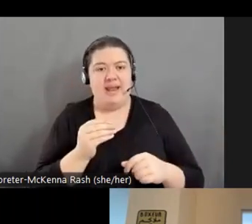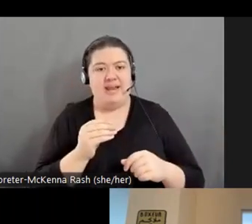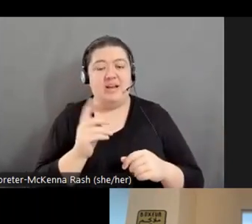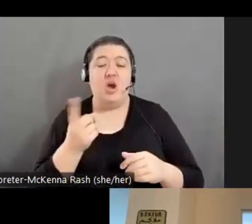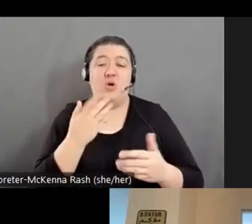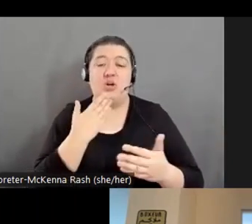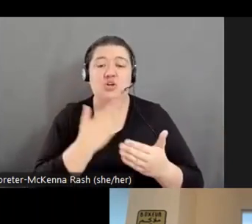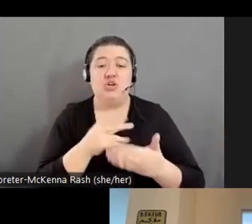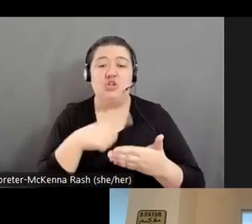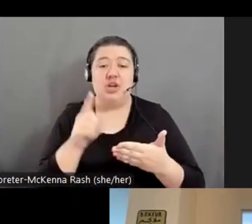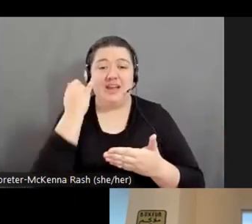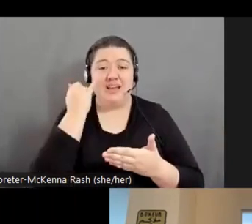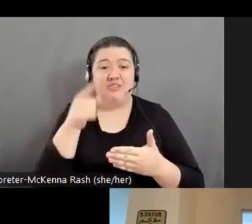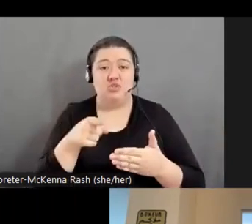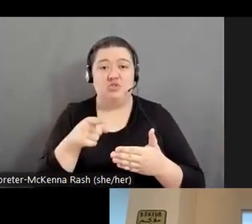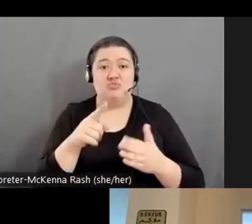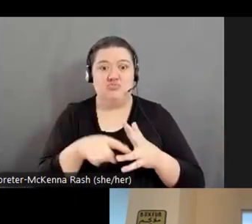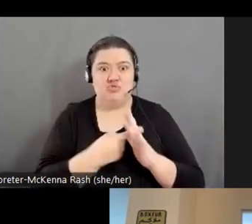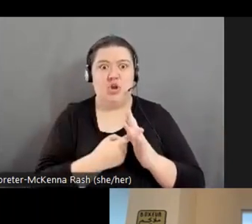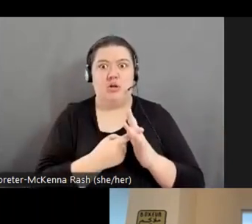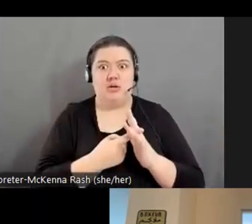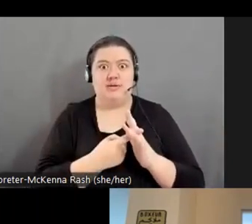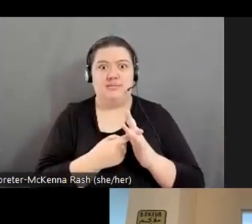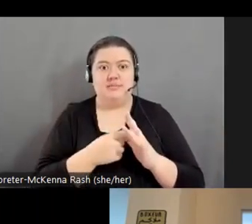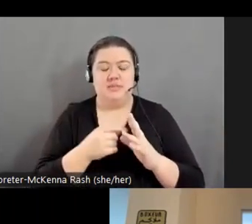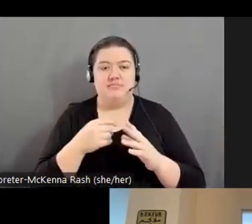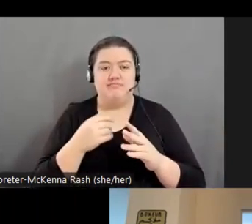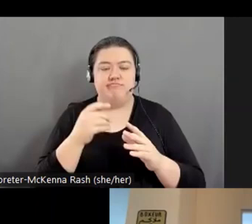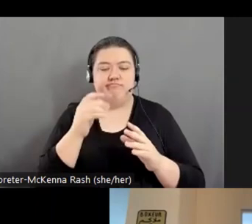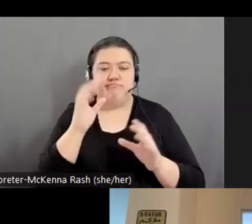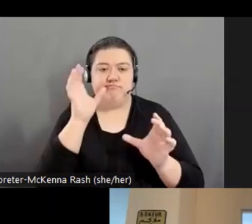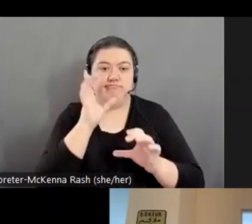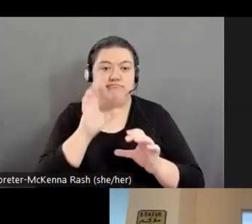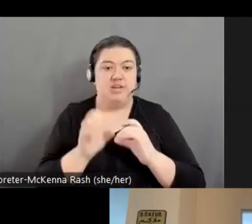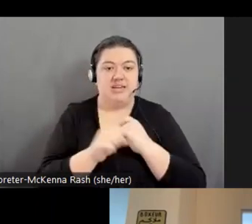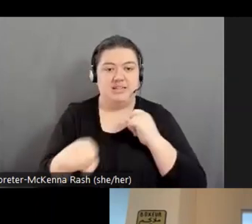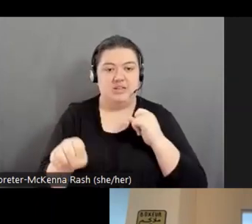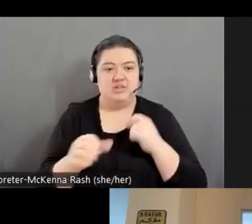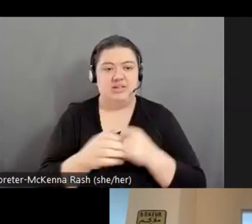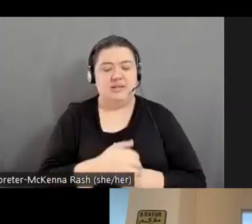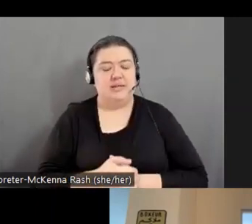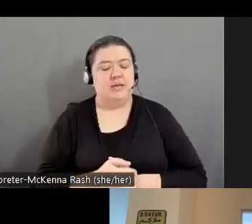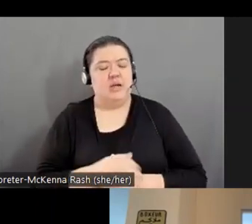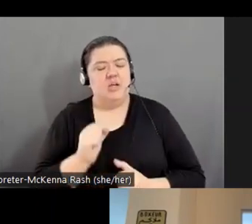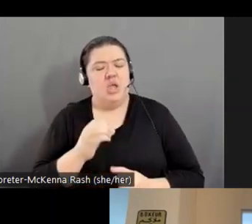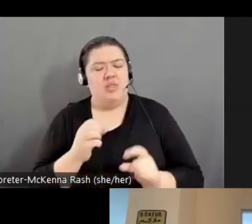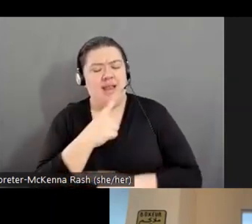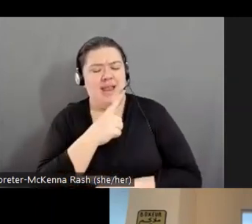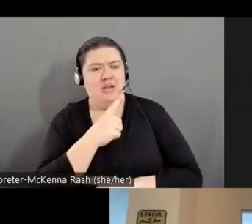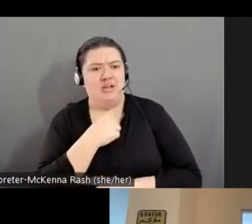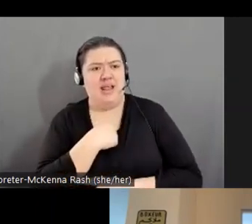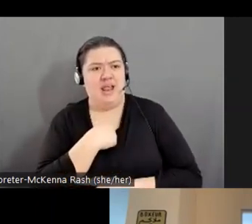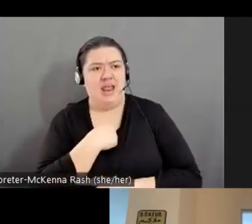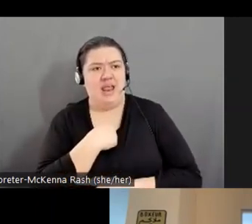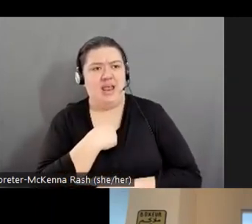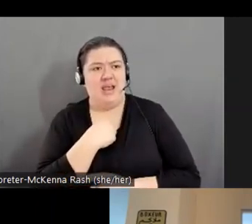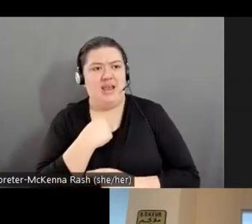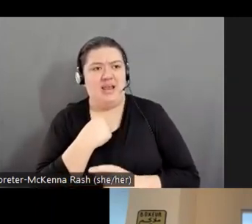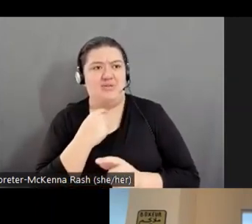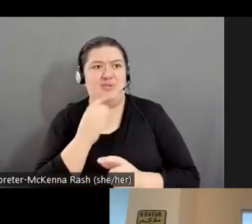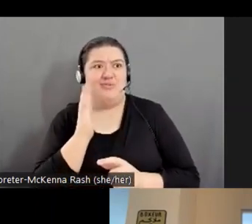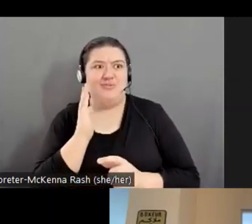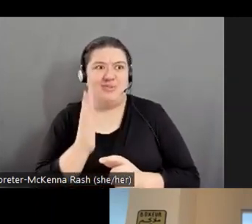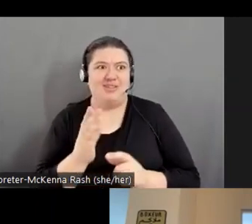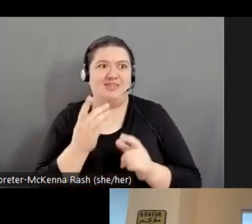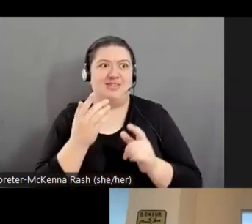check if you're getting into the world of extensions. So the tangent that I was going to go down